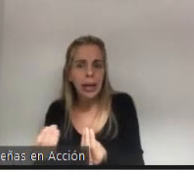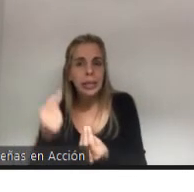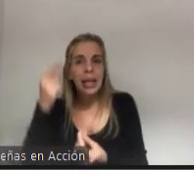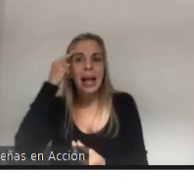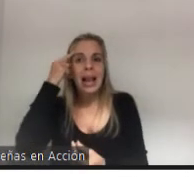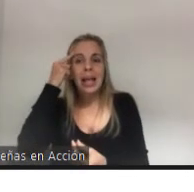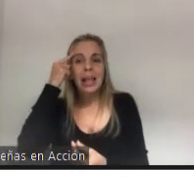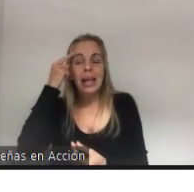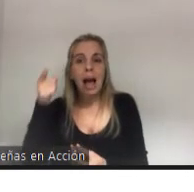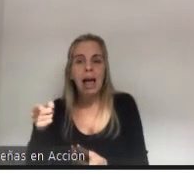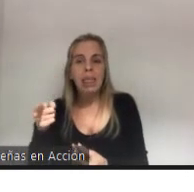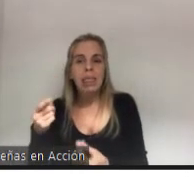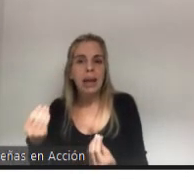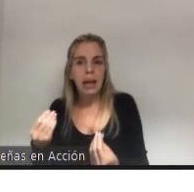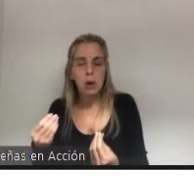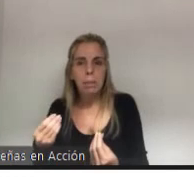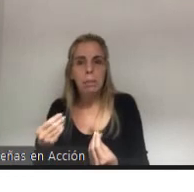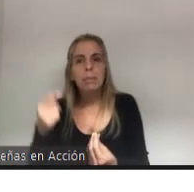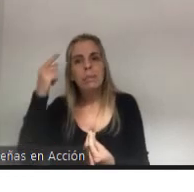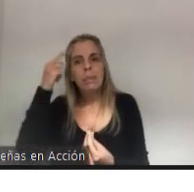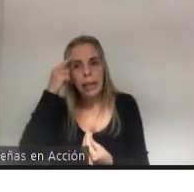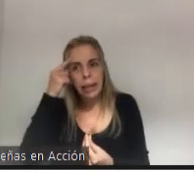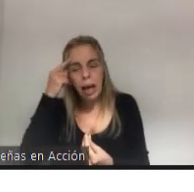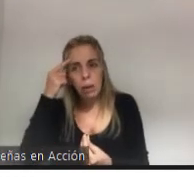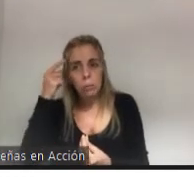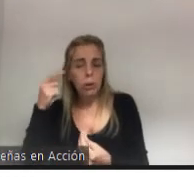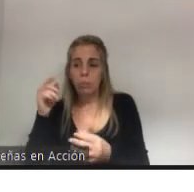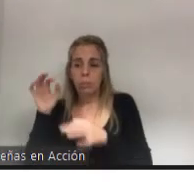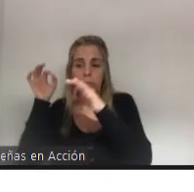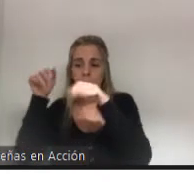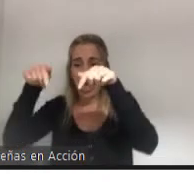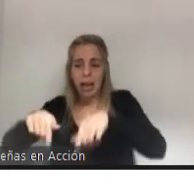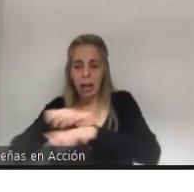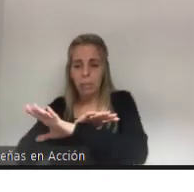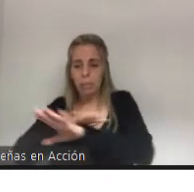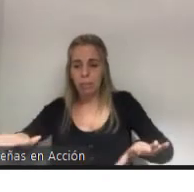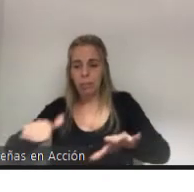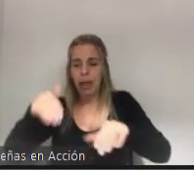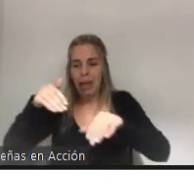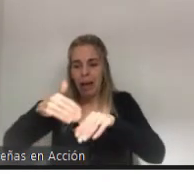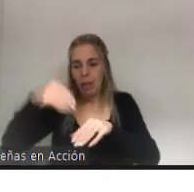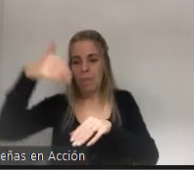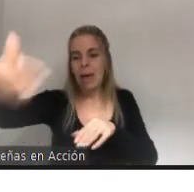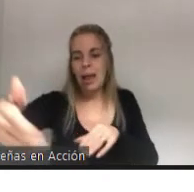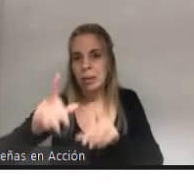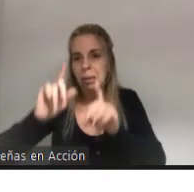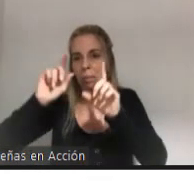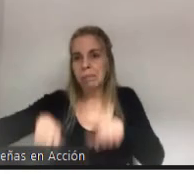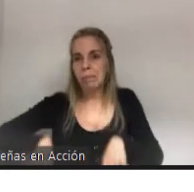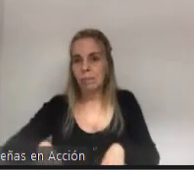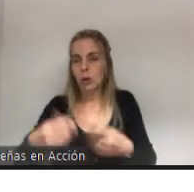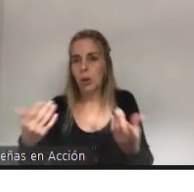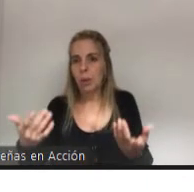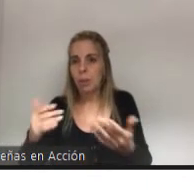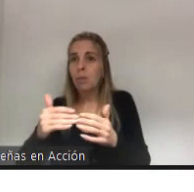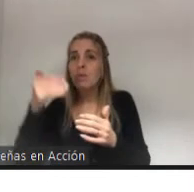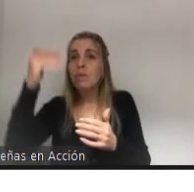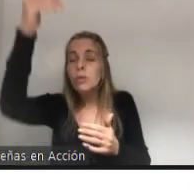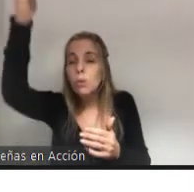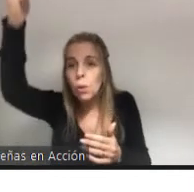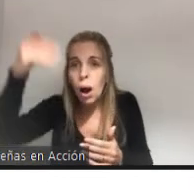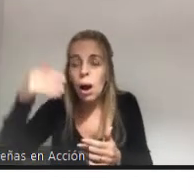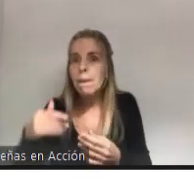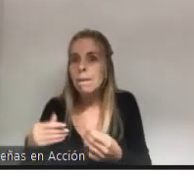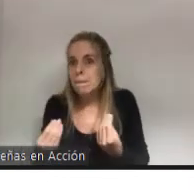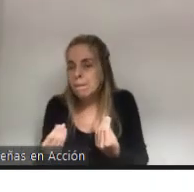what prevails, is the idea that this is as far as we have reached, and that beginning on this will then have